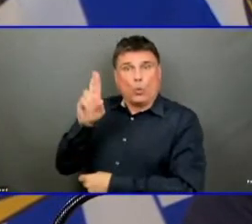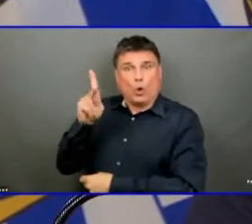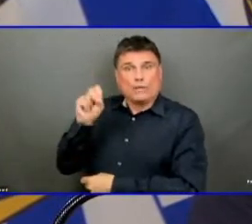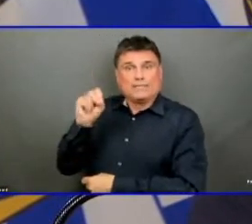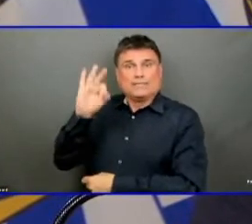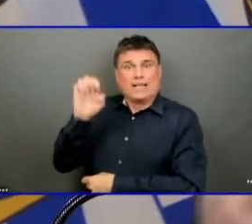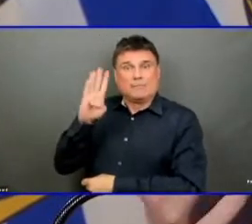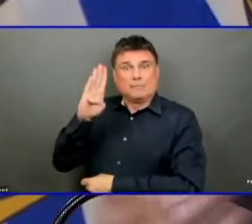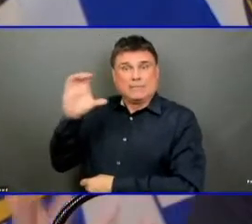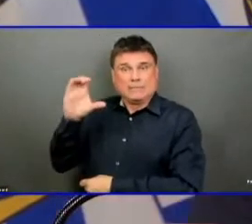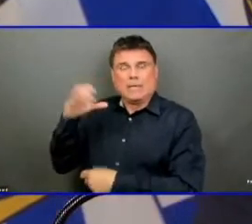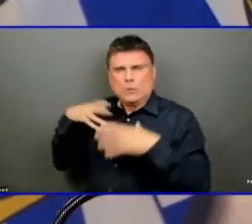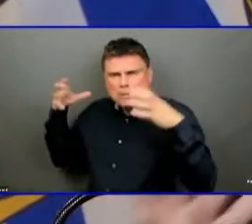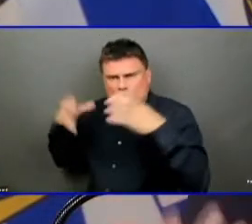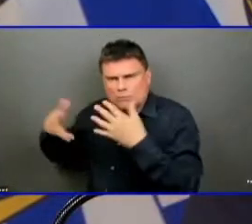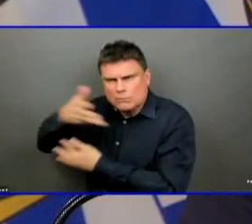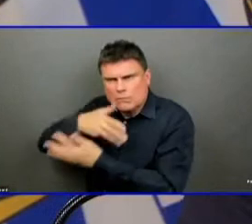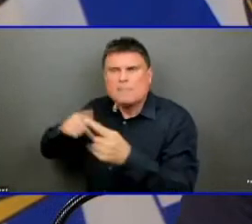that the data reflects